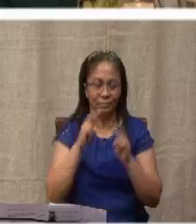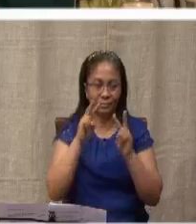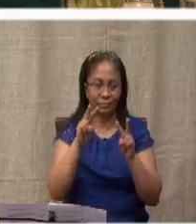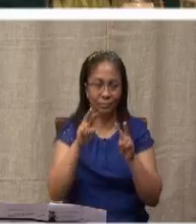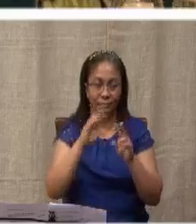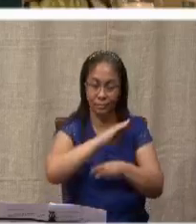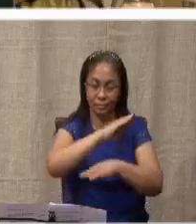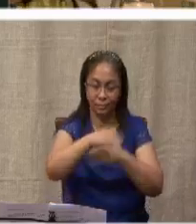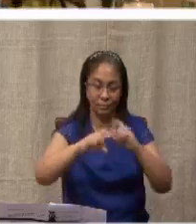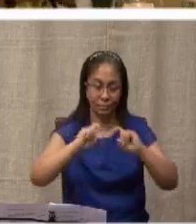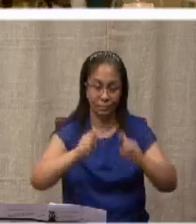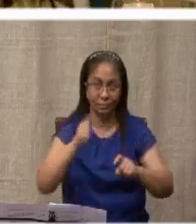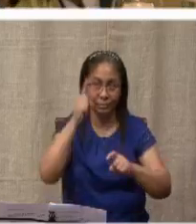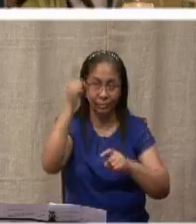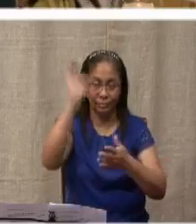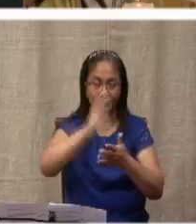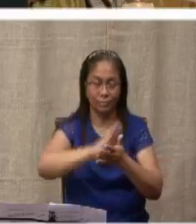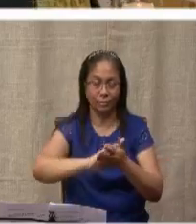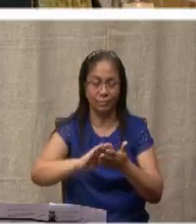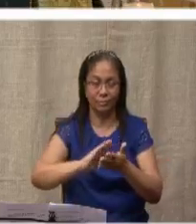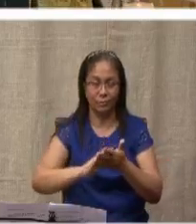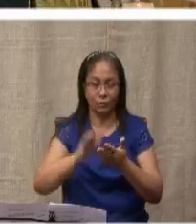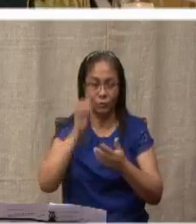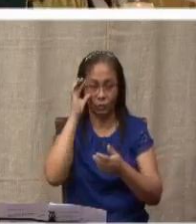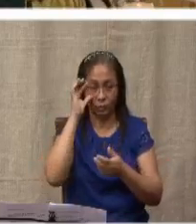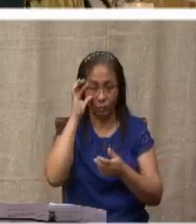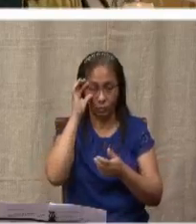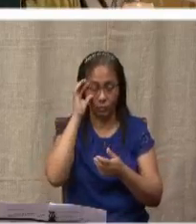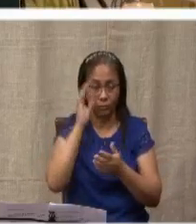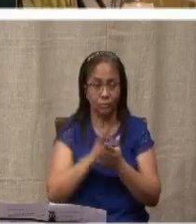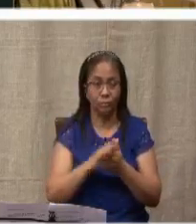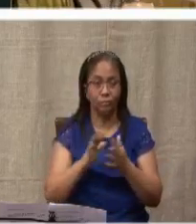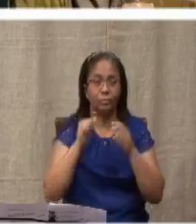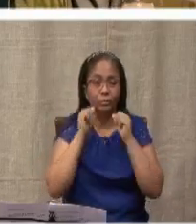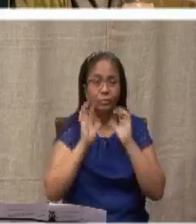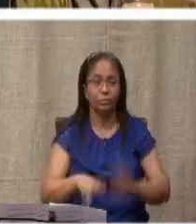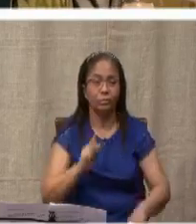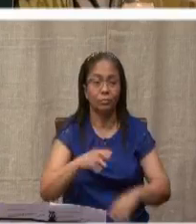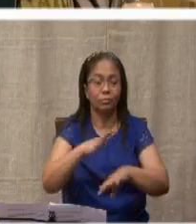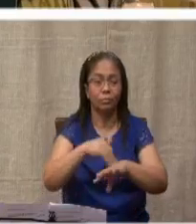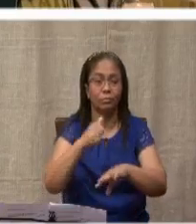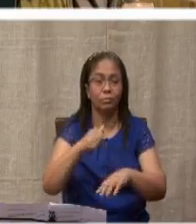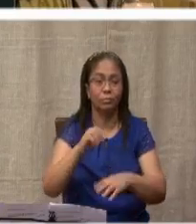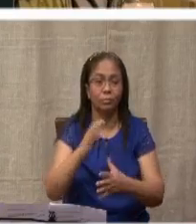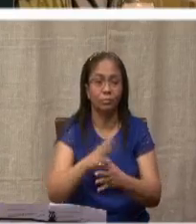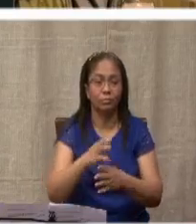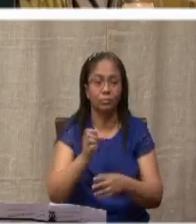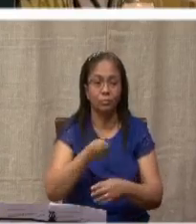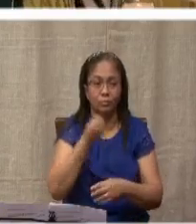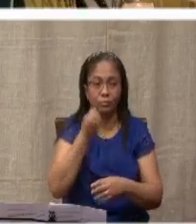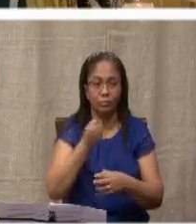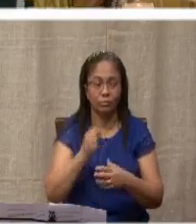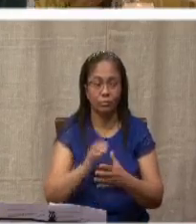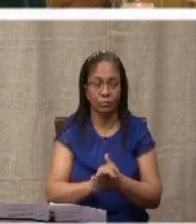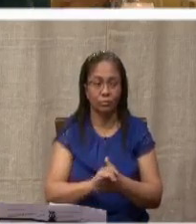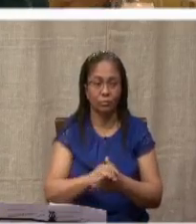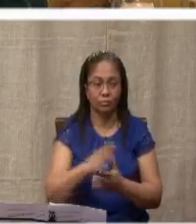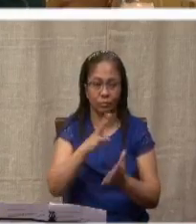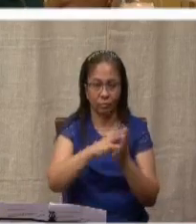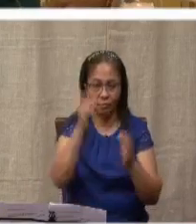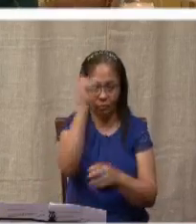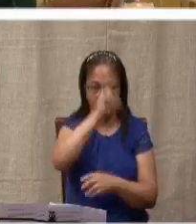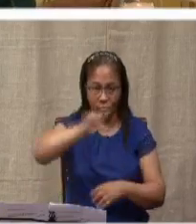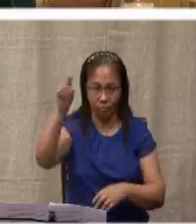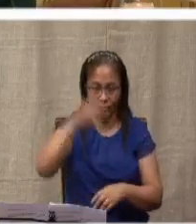behold him who takes away the sin of the world blessed are those called to the supper of the lamb lord